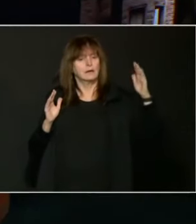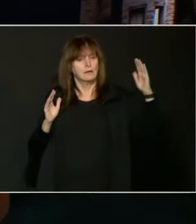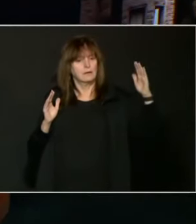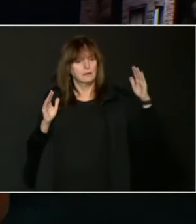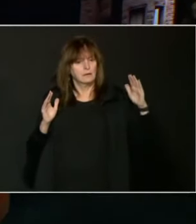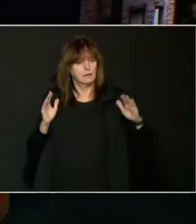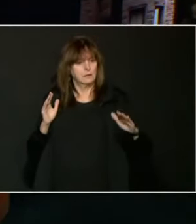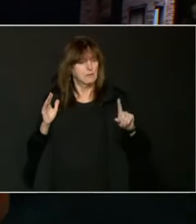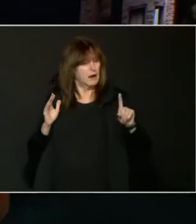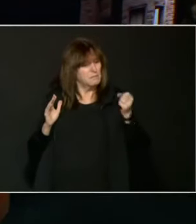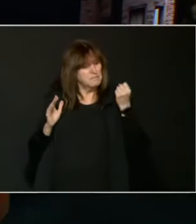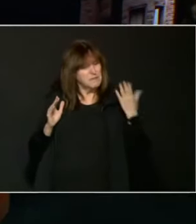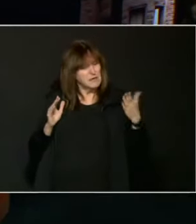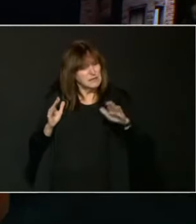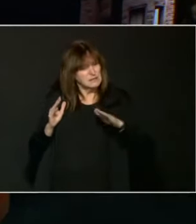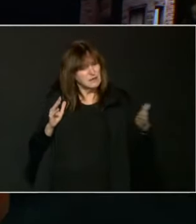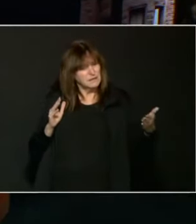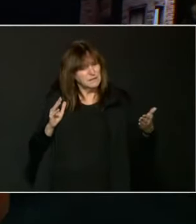Yeah, you mentioned